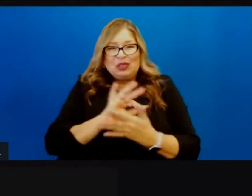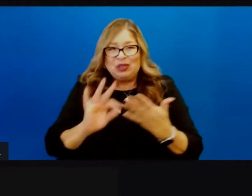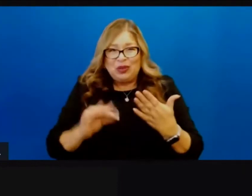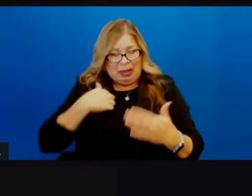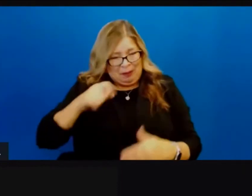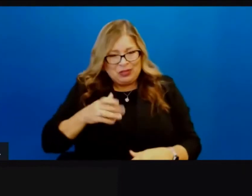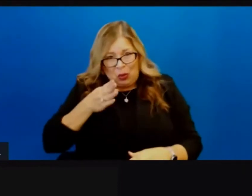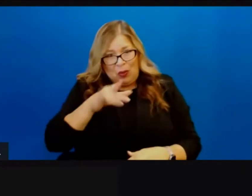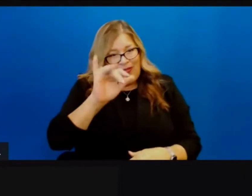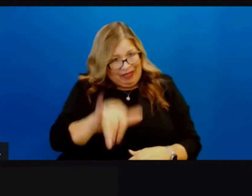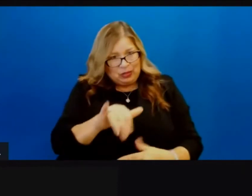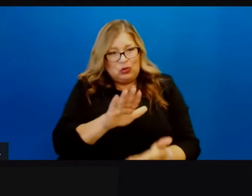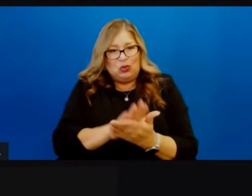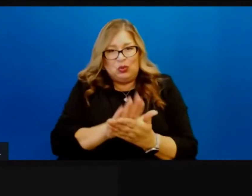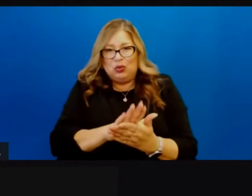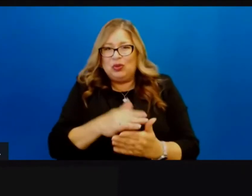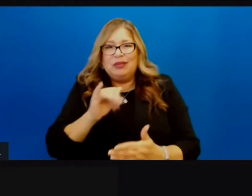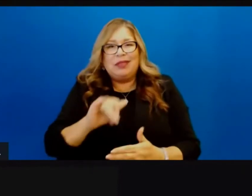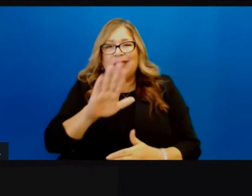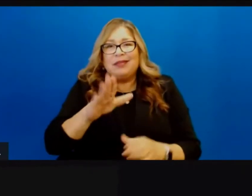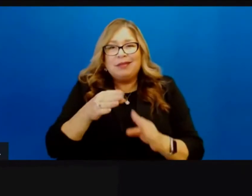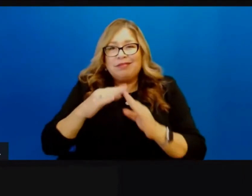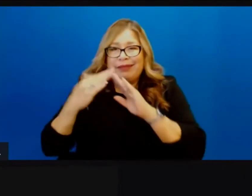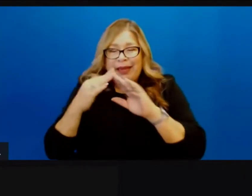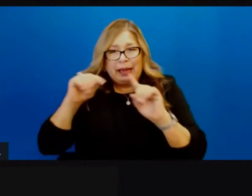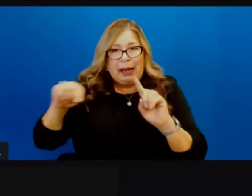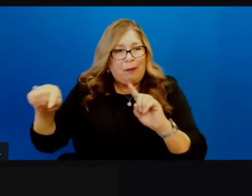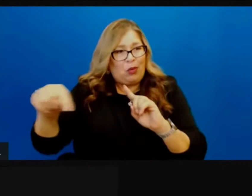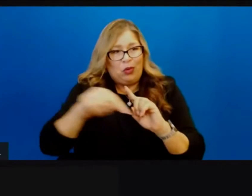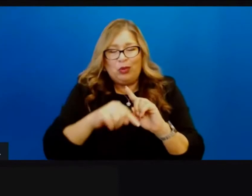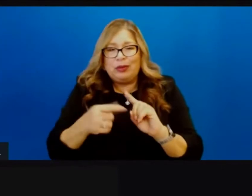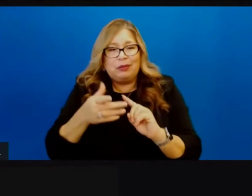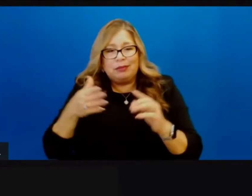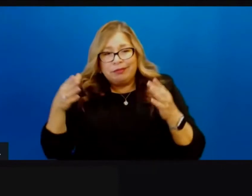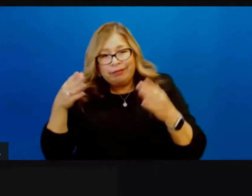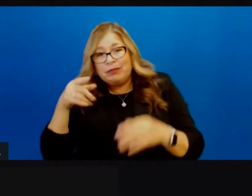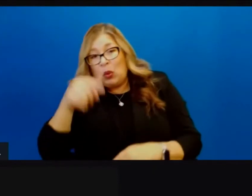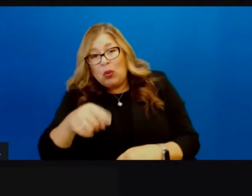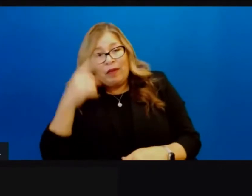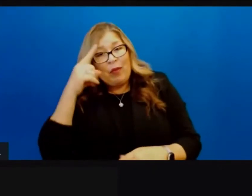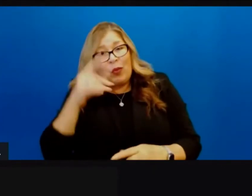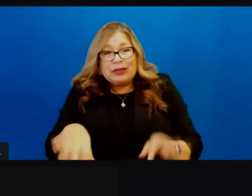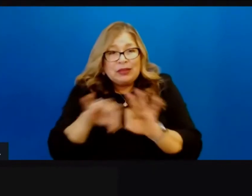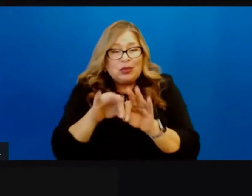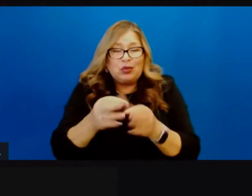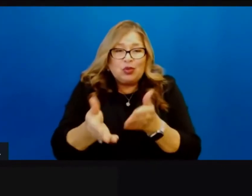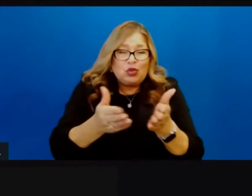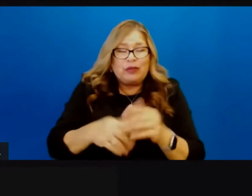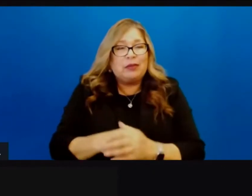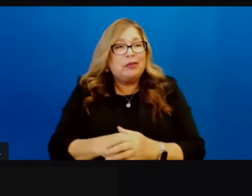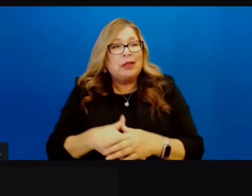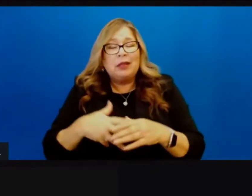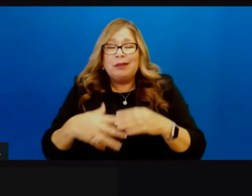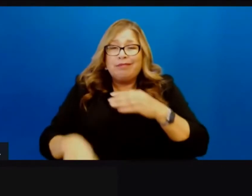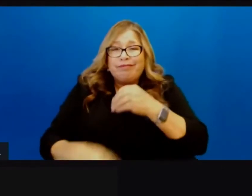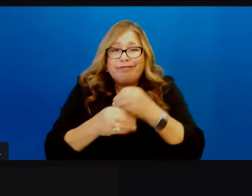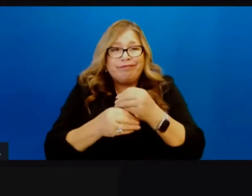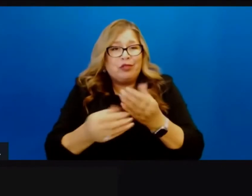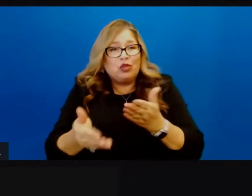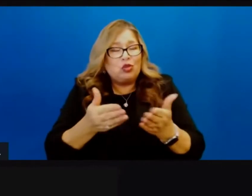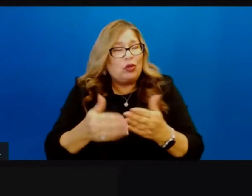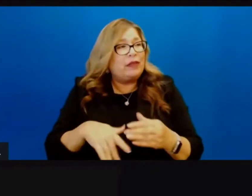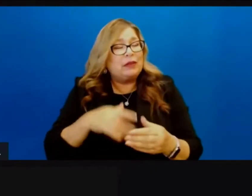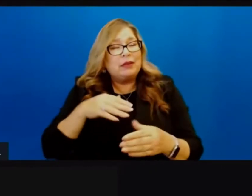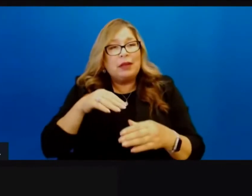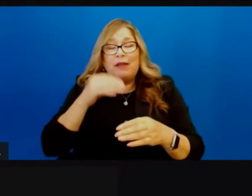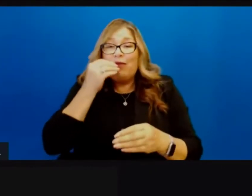school they're assigned to. That's the school where they get essential services, developmental services, access to food.